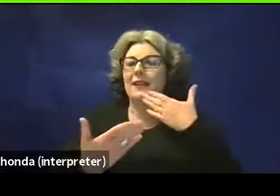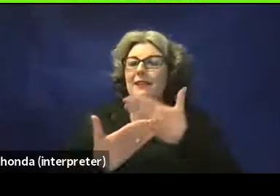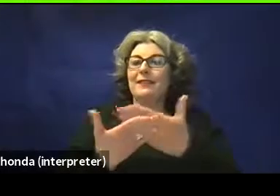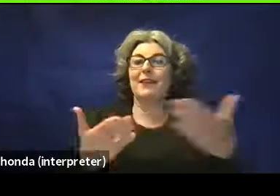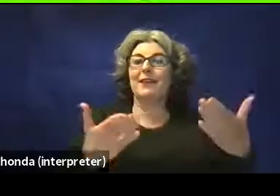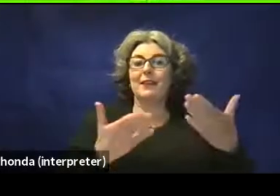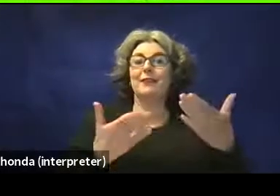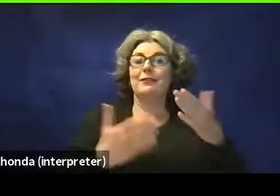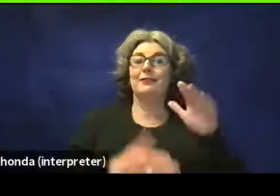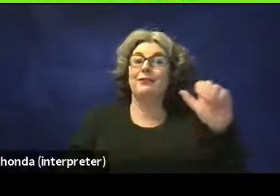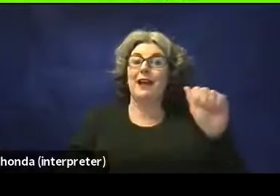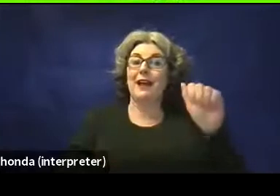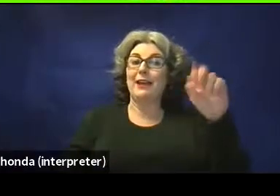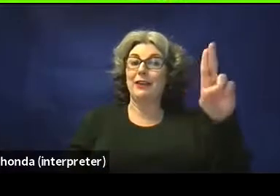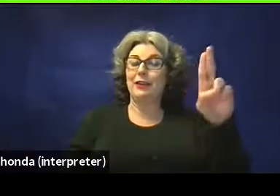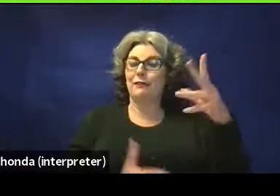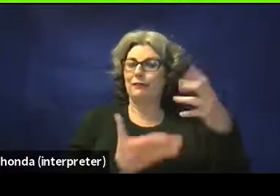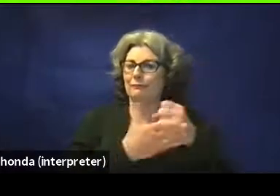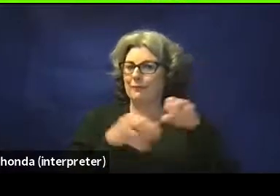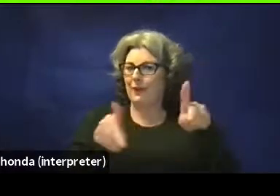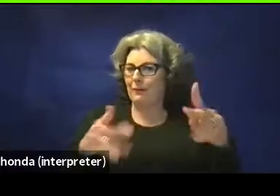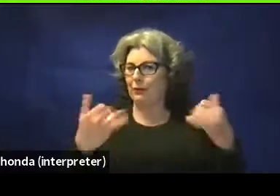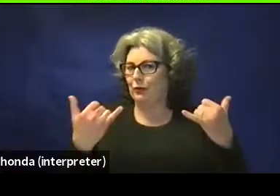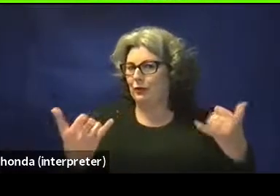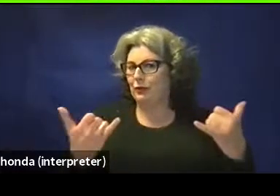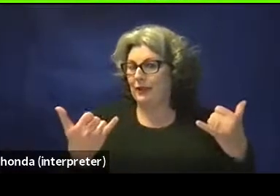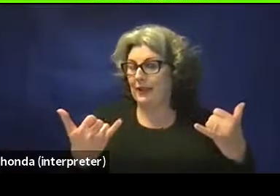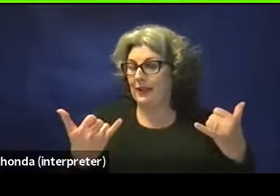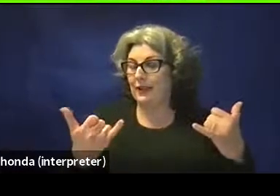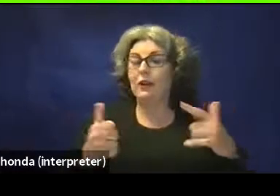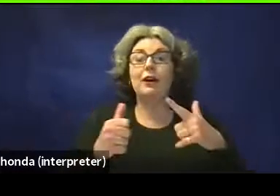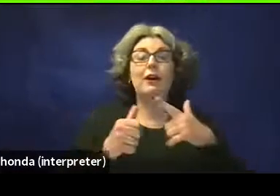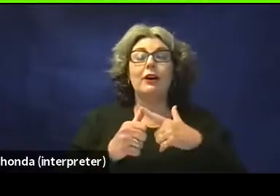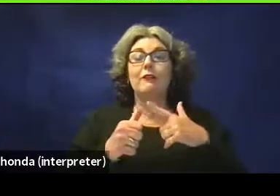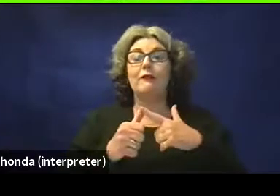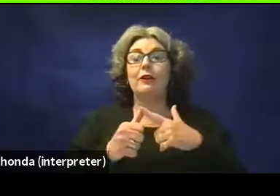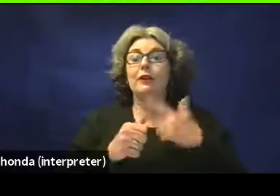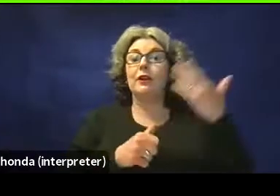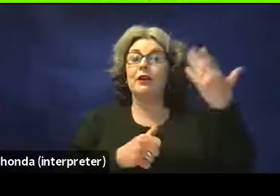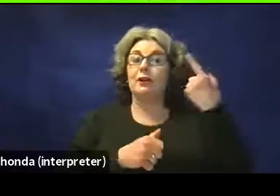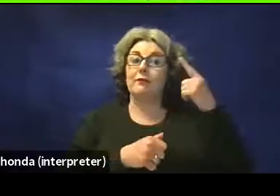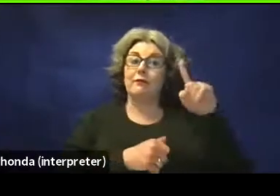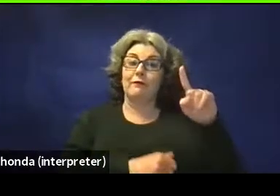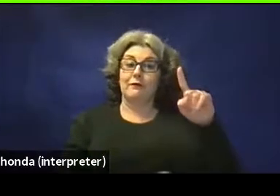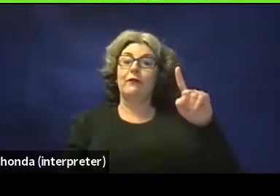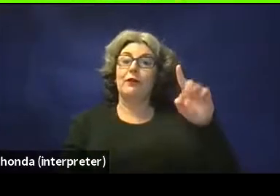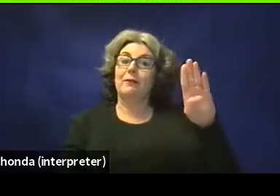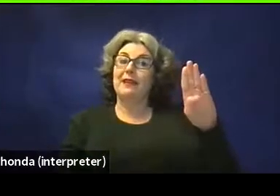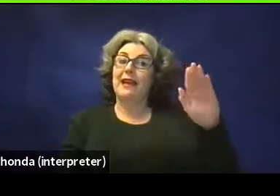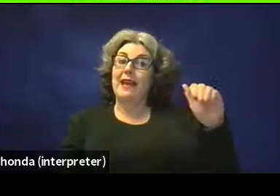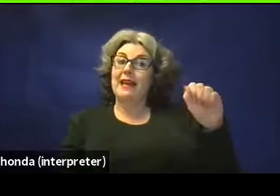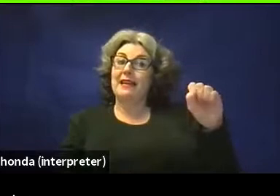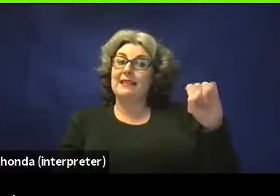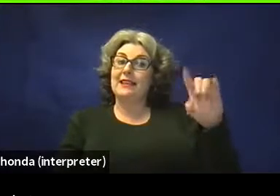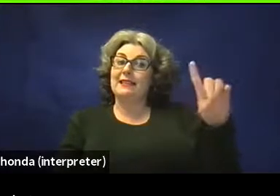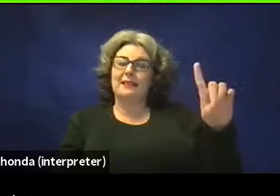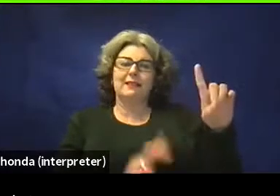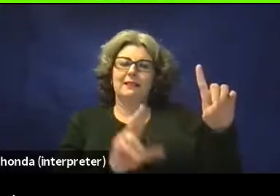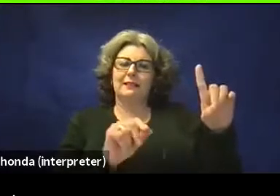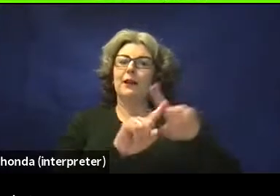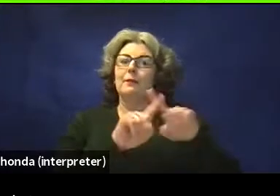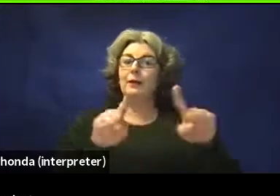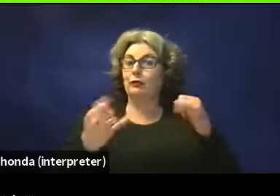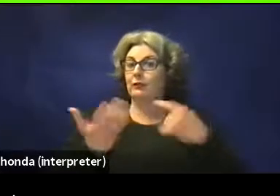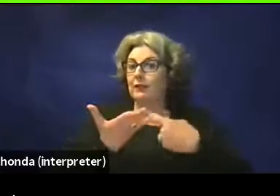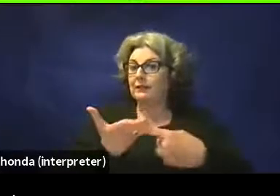American University for giving me the opportunity. Let me first say that I'm not speaking on behalf of USAID, but I just want to say that what I'll